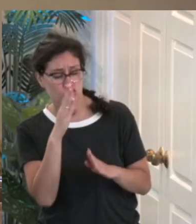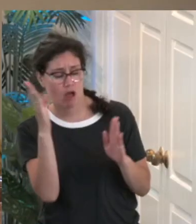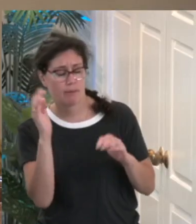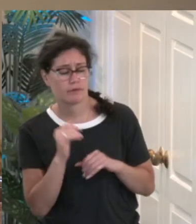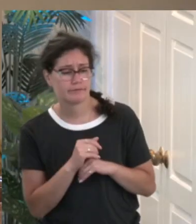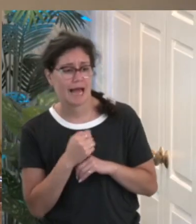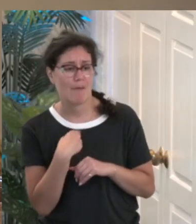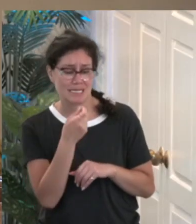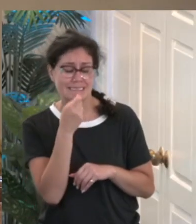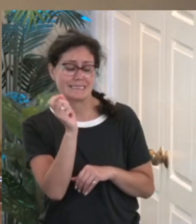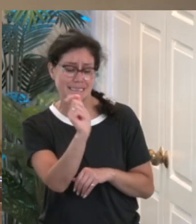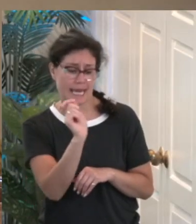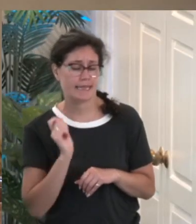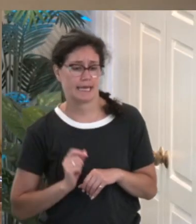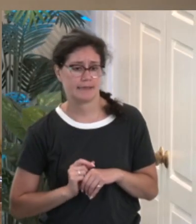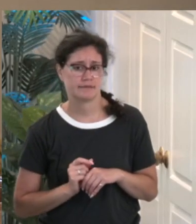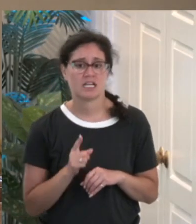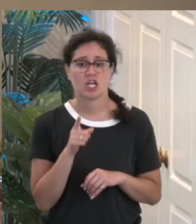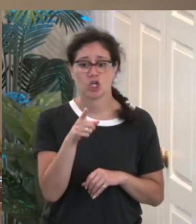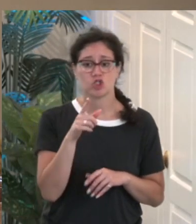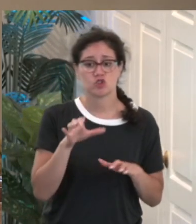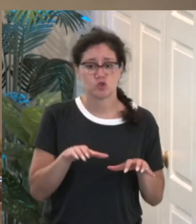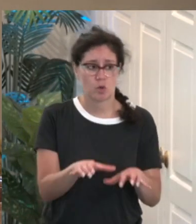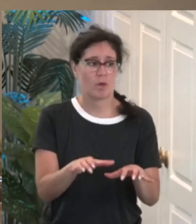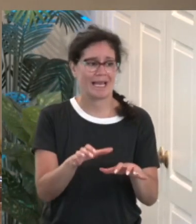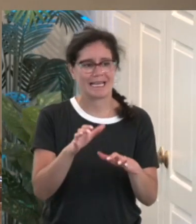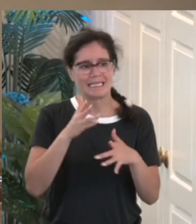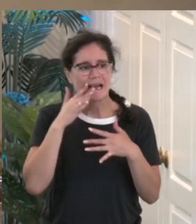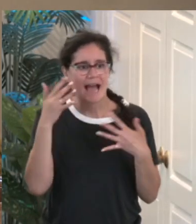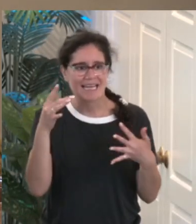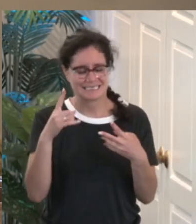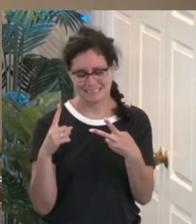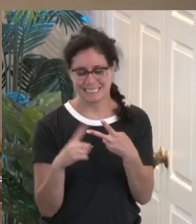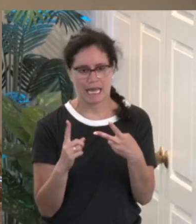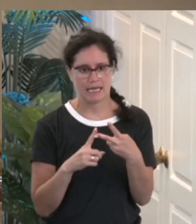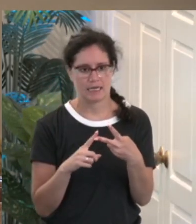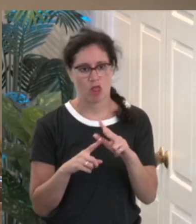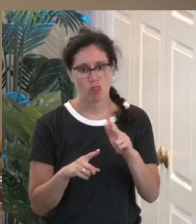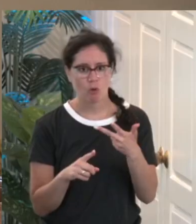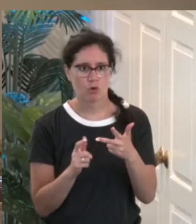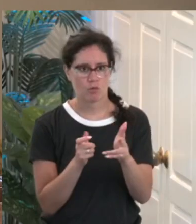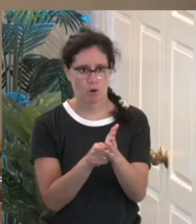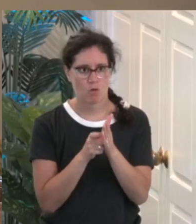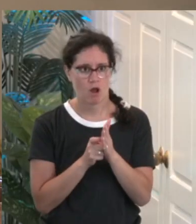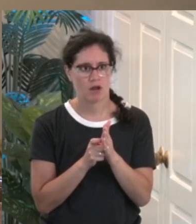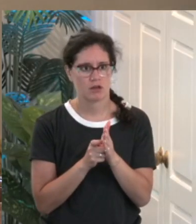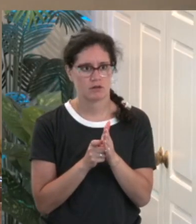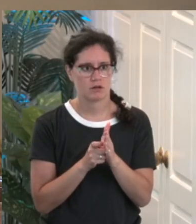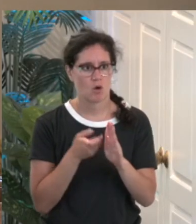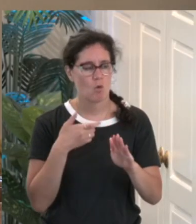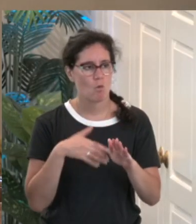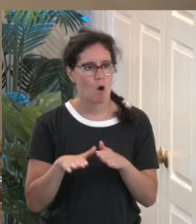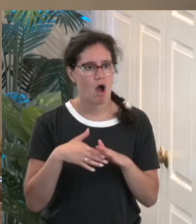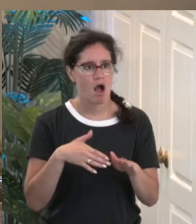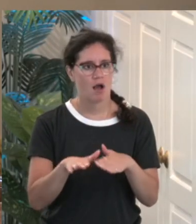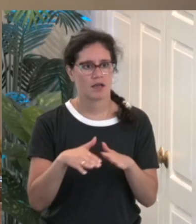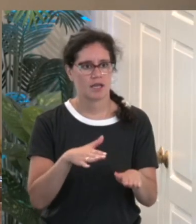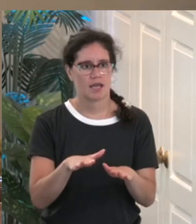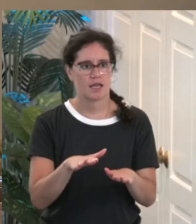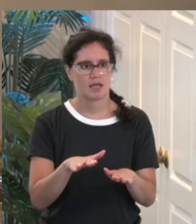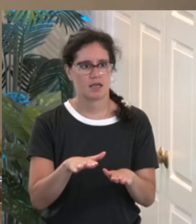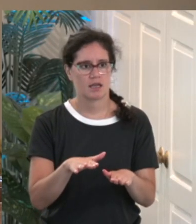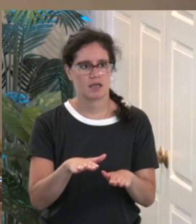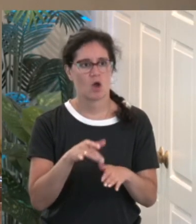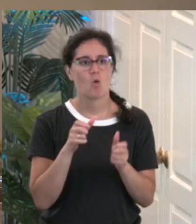say. Because doing kindness is the second requirement. Then the third requirement is walking humbly with